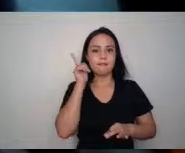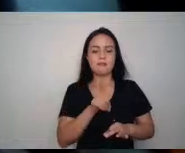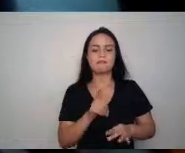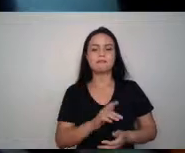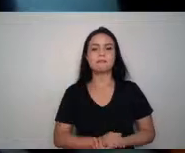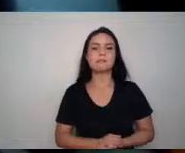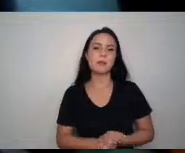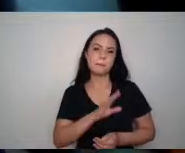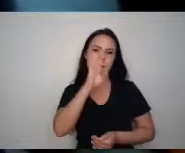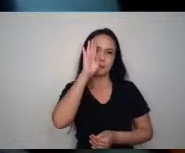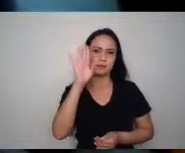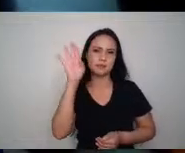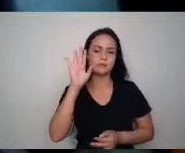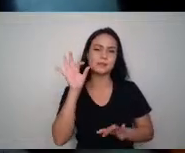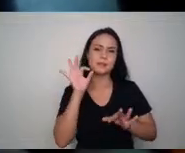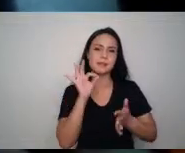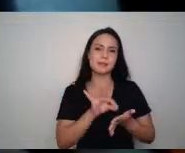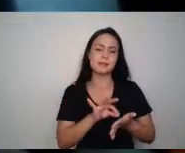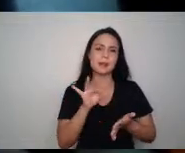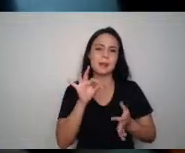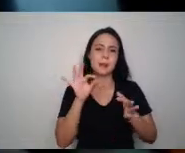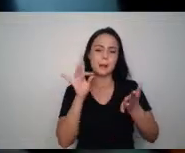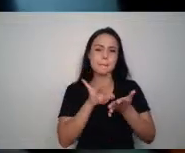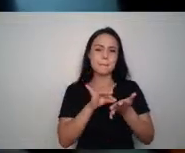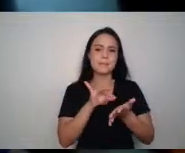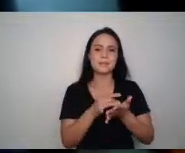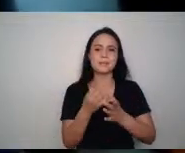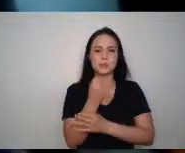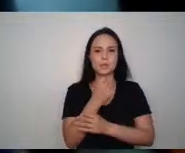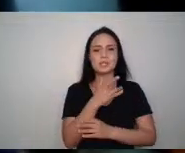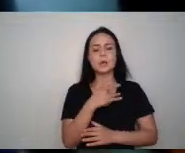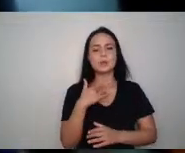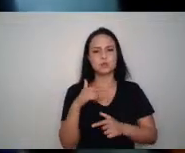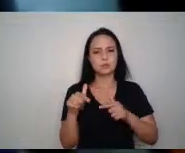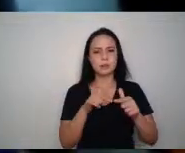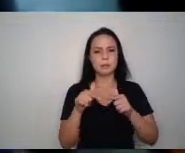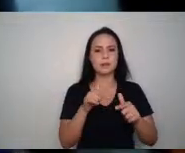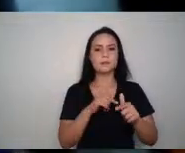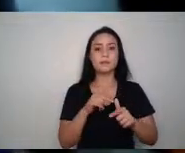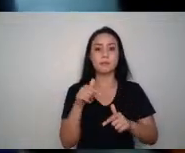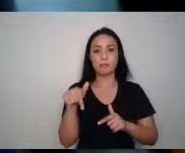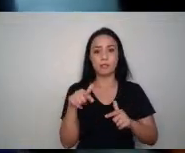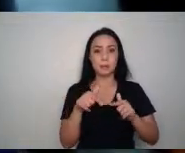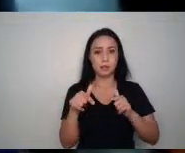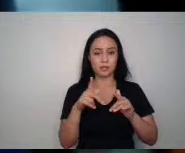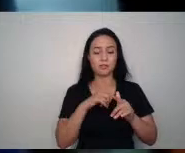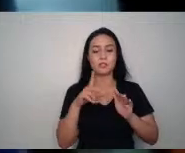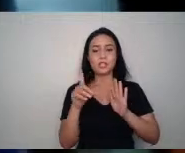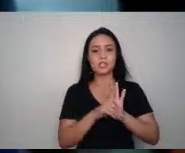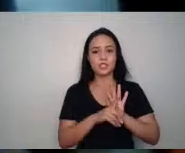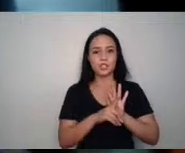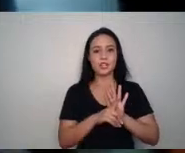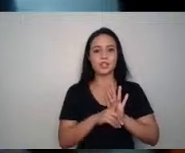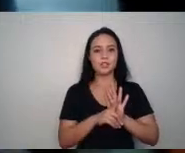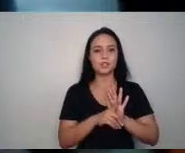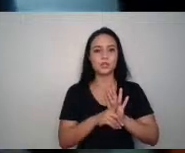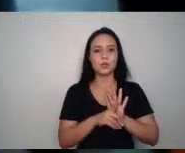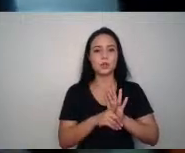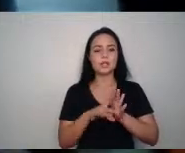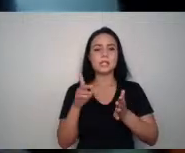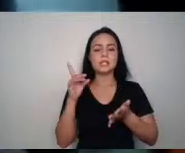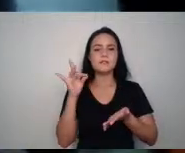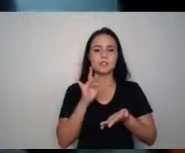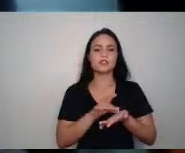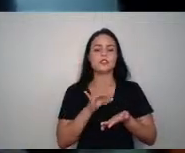lives when they are making money. And this is a principle of workers' rights. They are entitled to